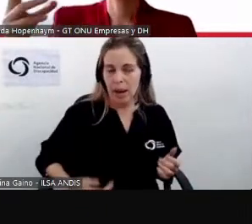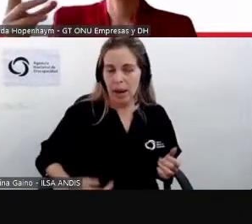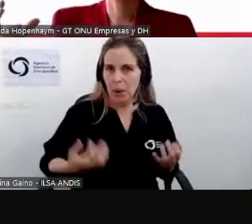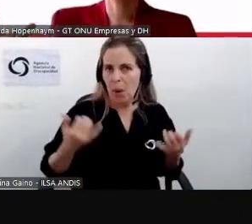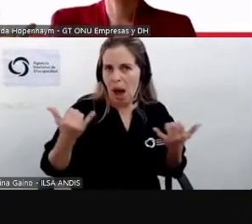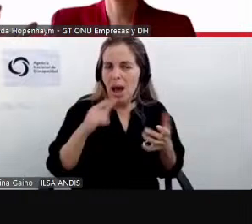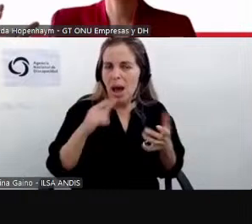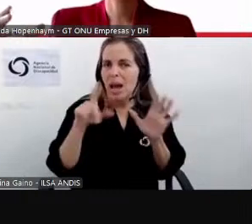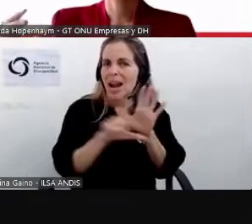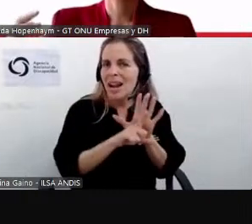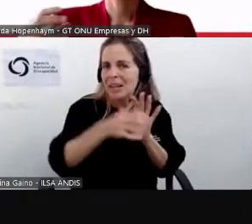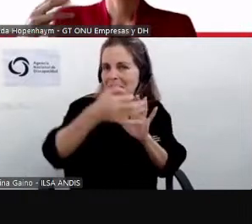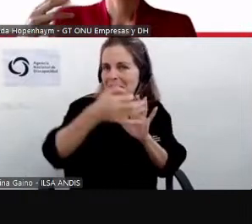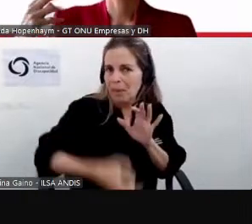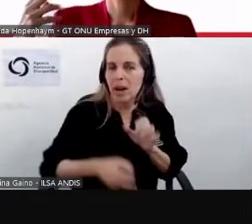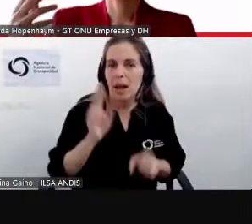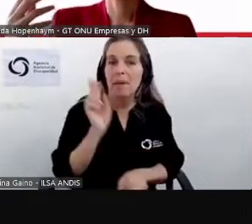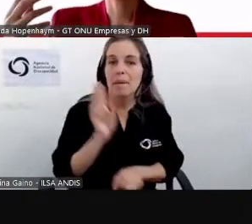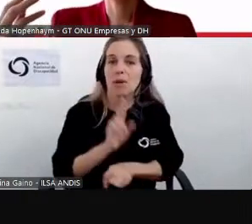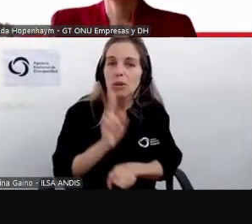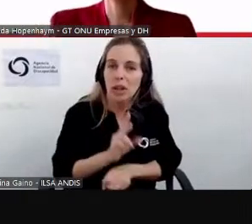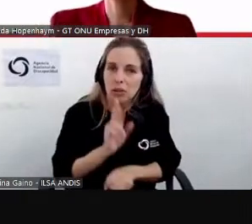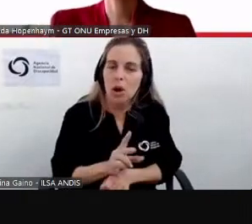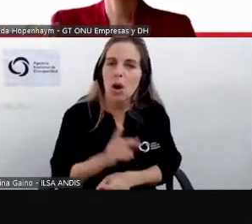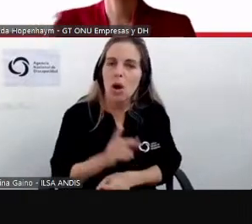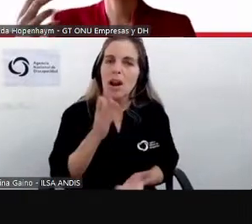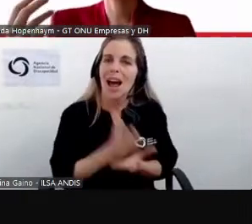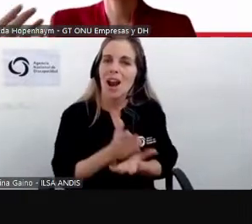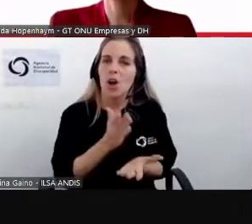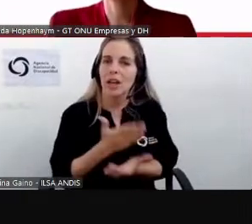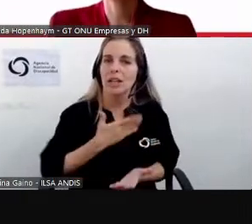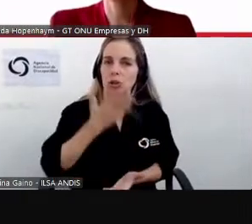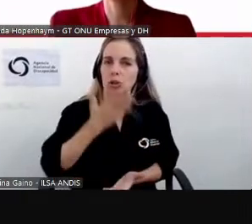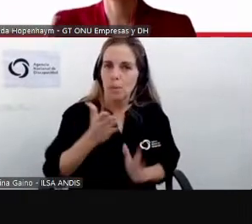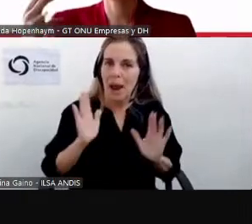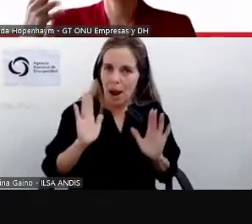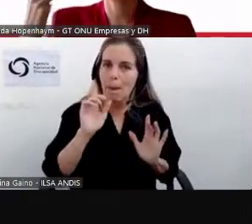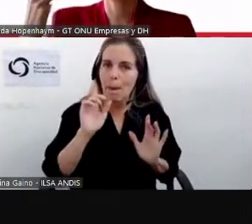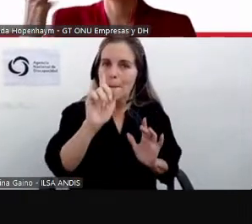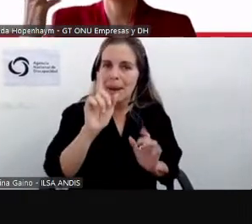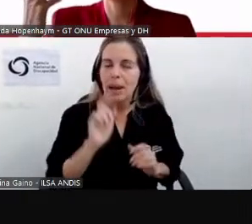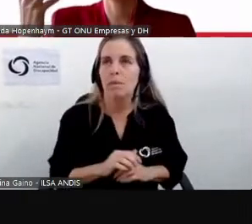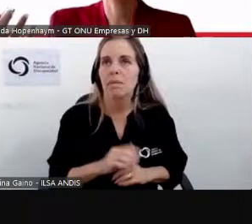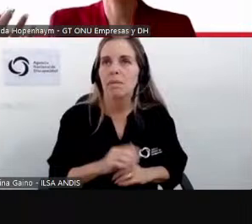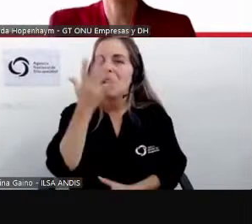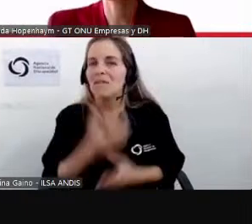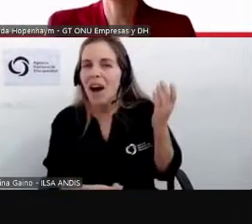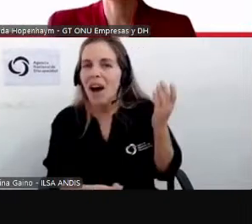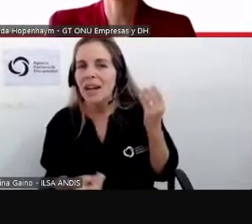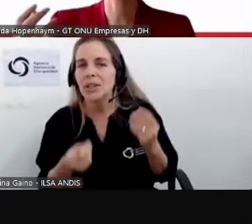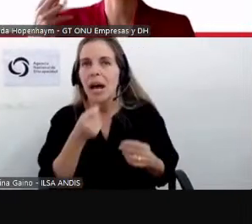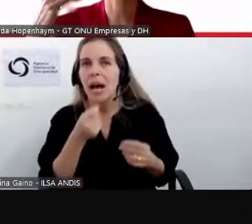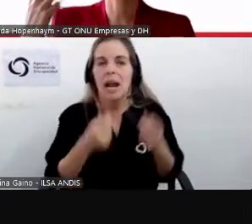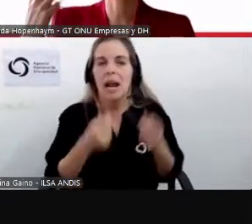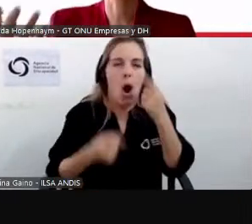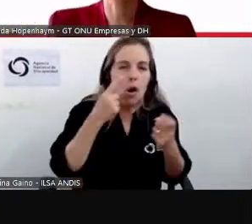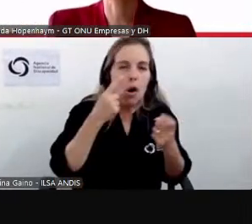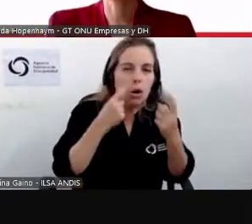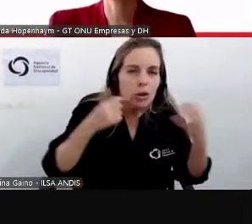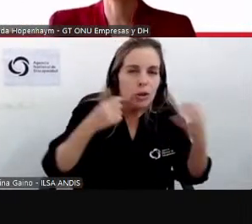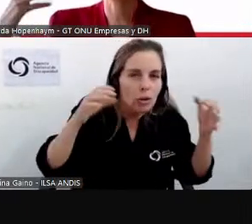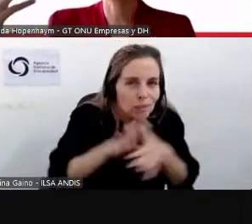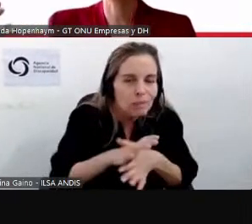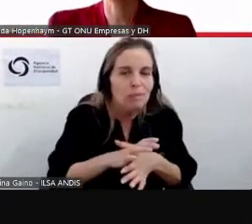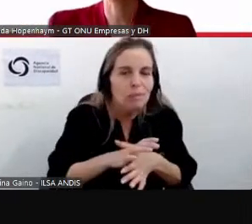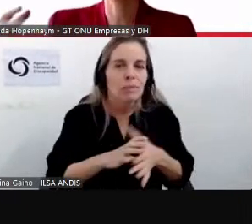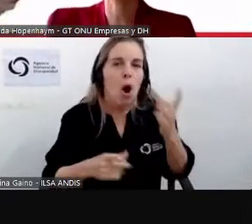also need to include the development of an operational mechanism in order for remediation. As I said at the very beginning of this presentation, it is very important to guarantee access to remediation compensation for victims once damage has, when harm has